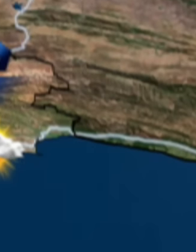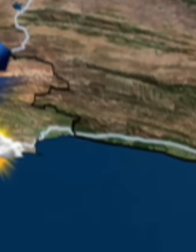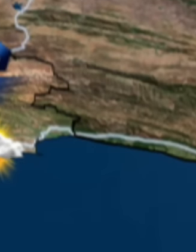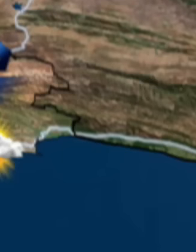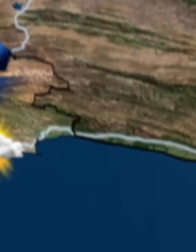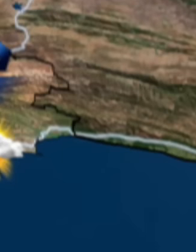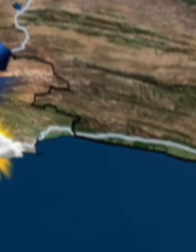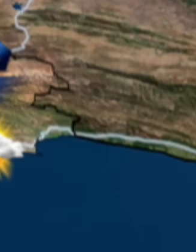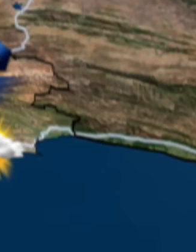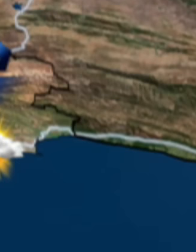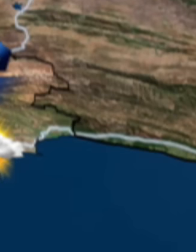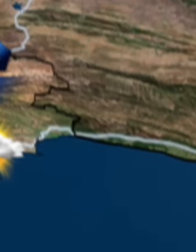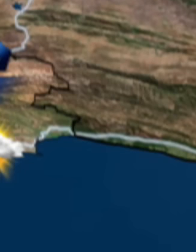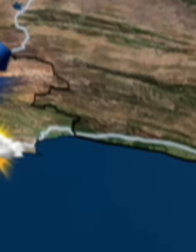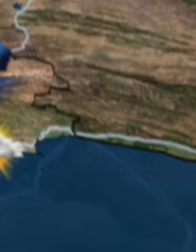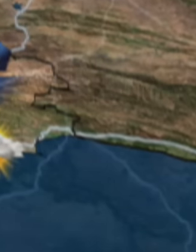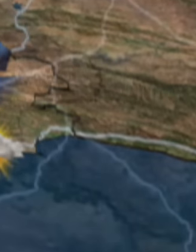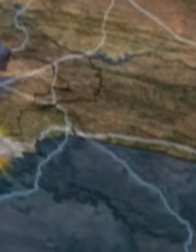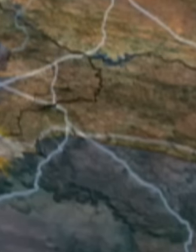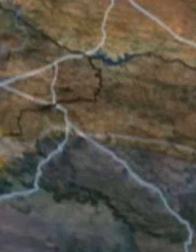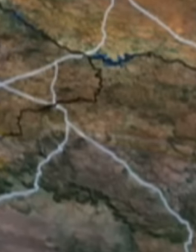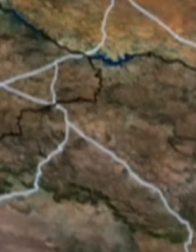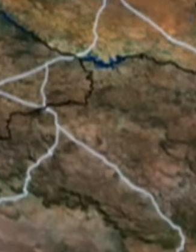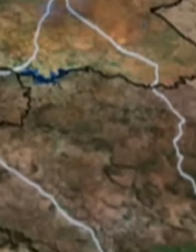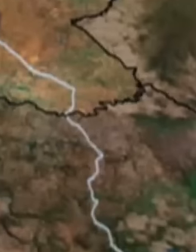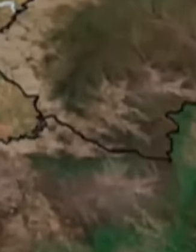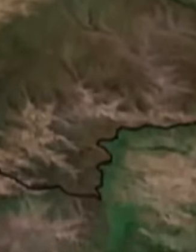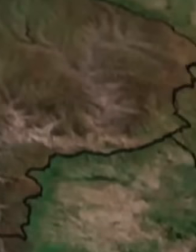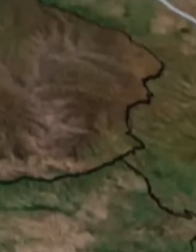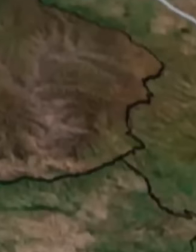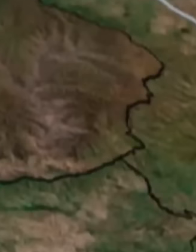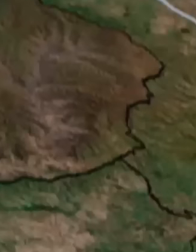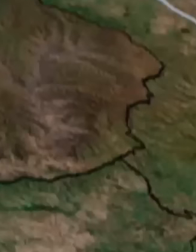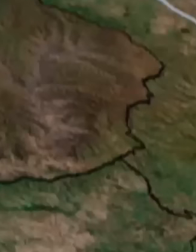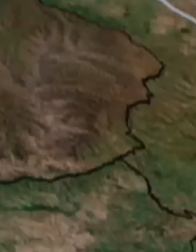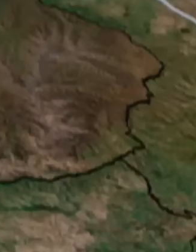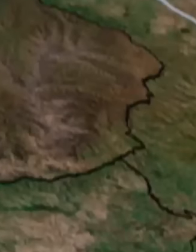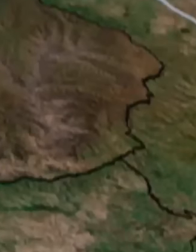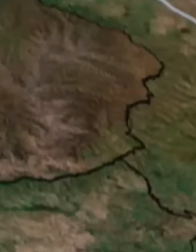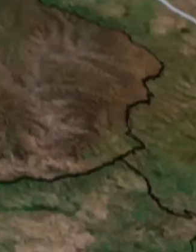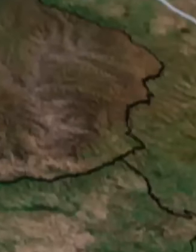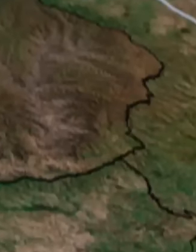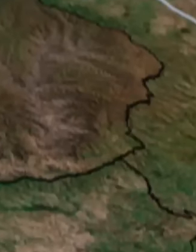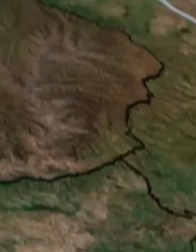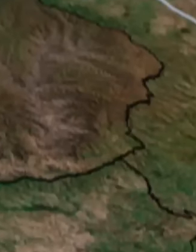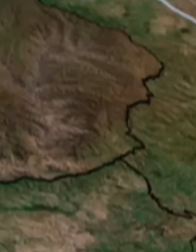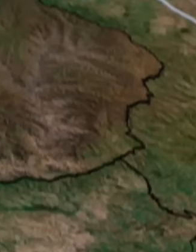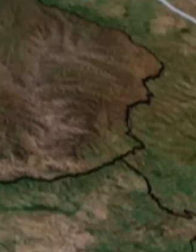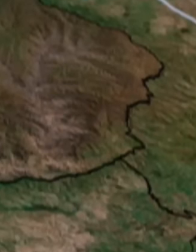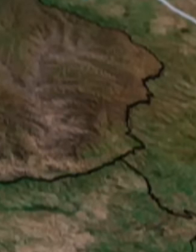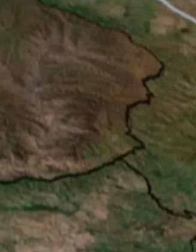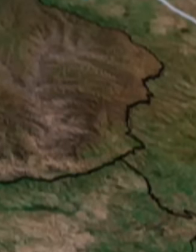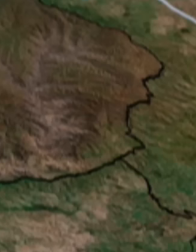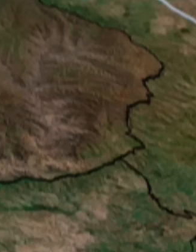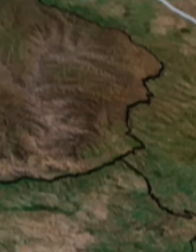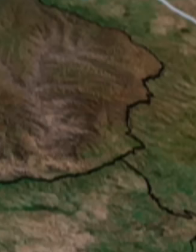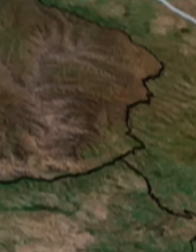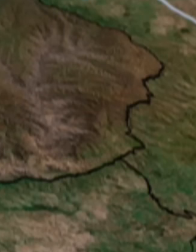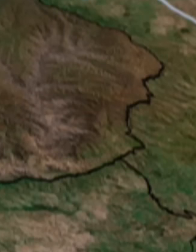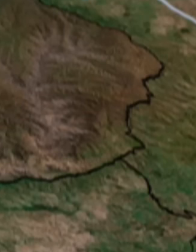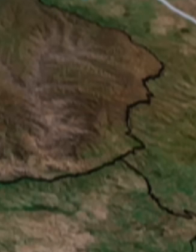ka o tsarama le teng ho hlokomela se maka jeno le hona sano seng o tla hlobati mpa o phole ha re khati di phama fela ho mashome a mabedi a mtse supeng ka